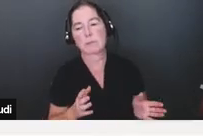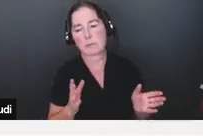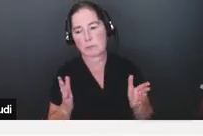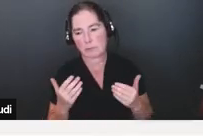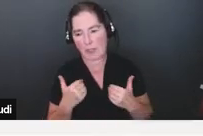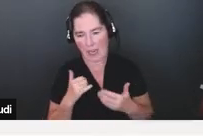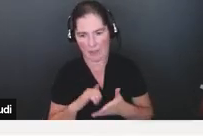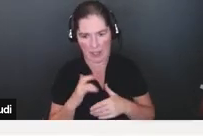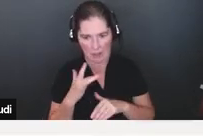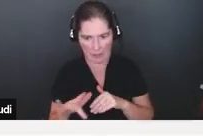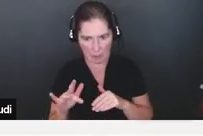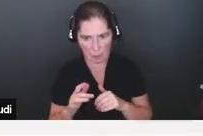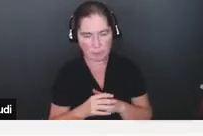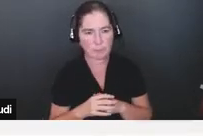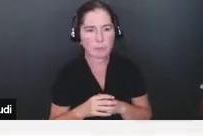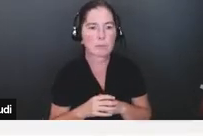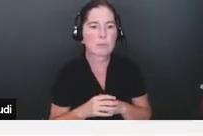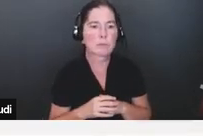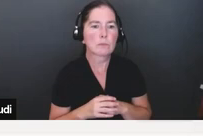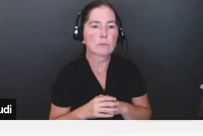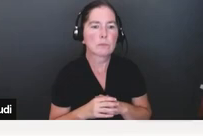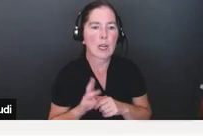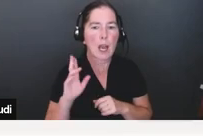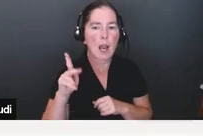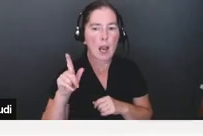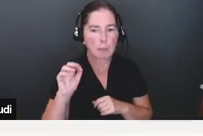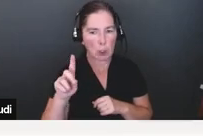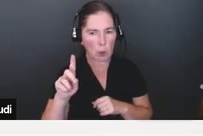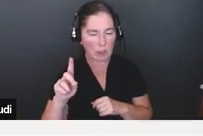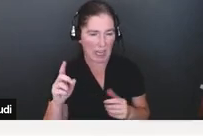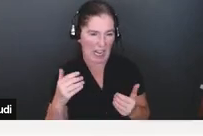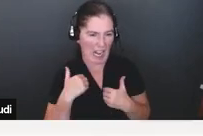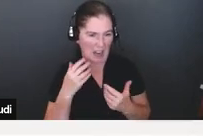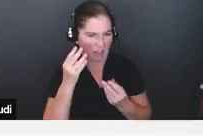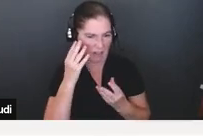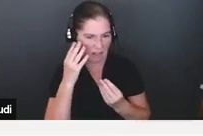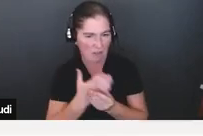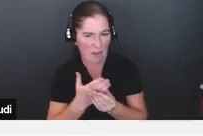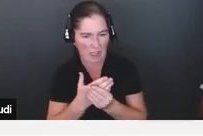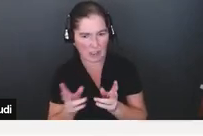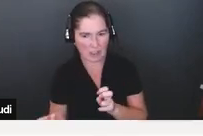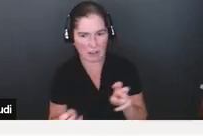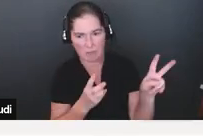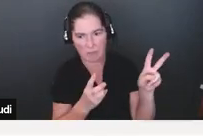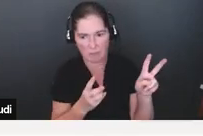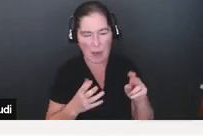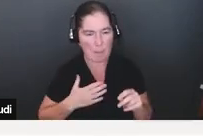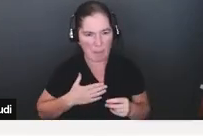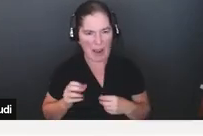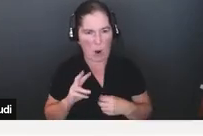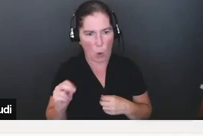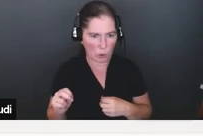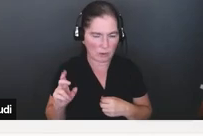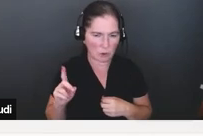link. Let's see, what else do I have? I have upload. That's like if I want to upload files from my drive that I've already had, things